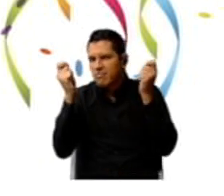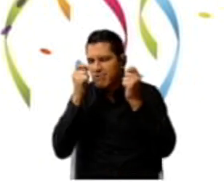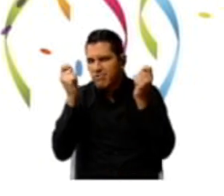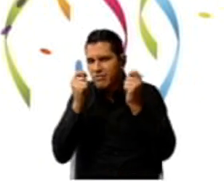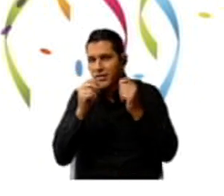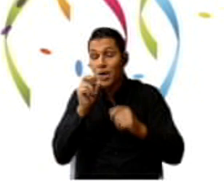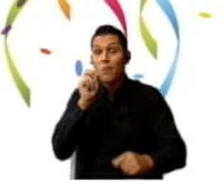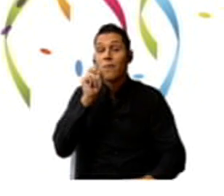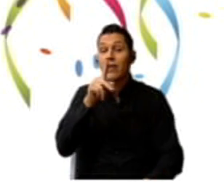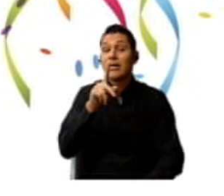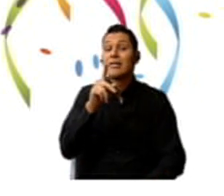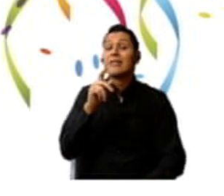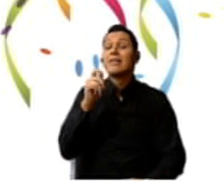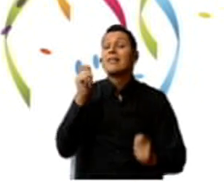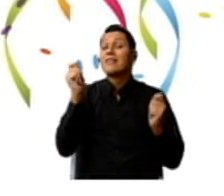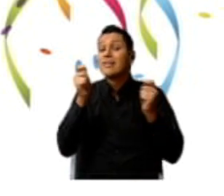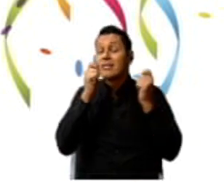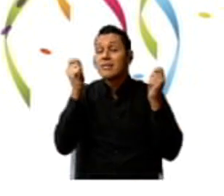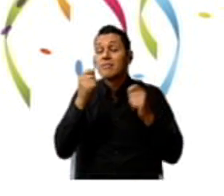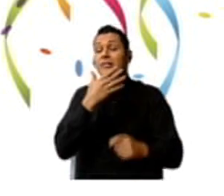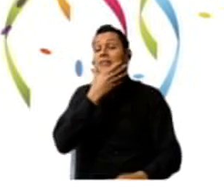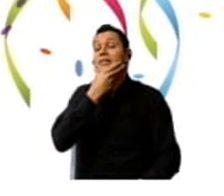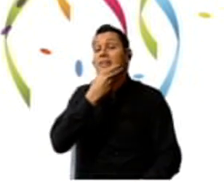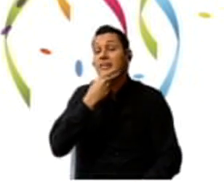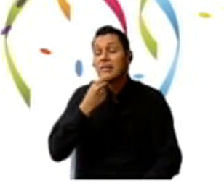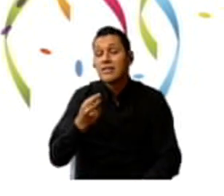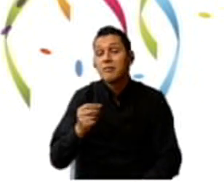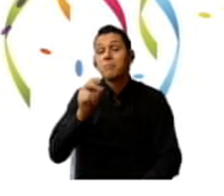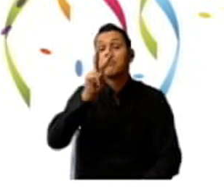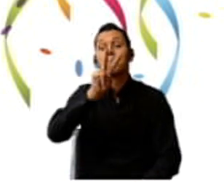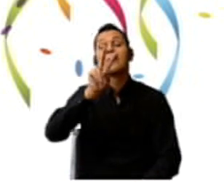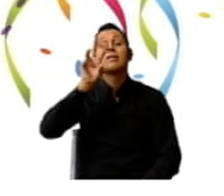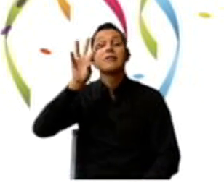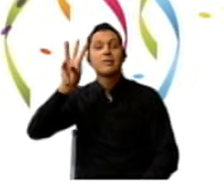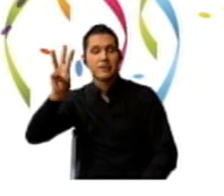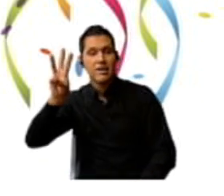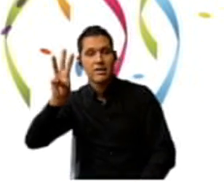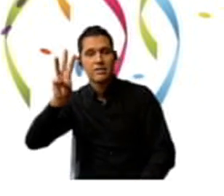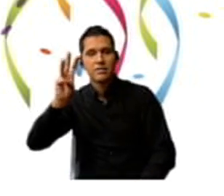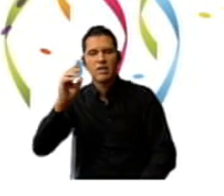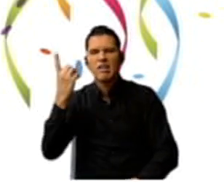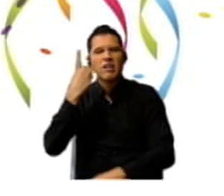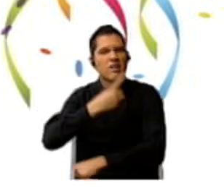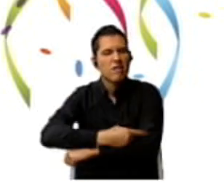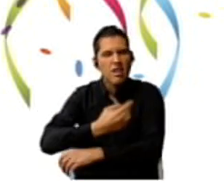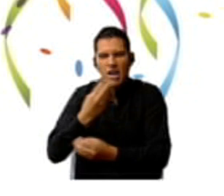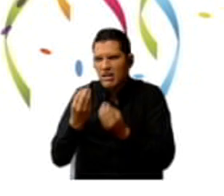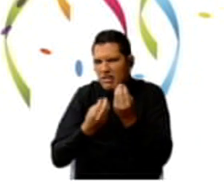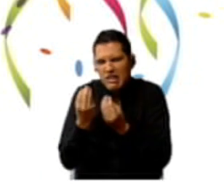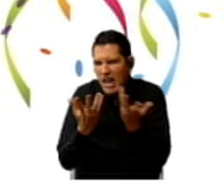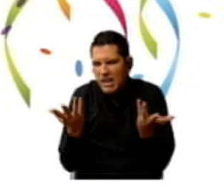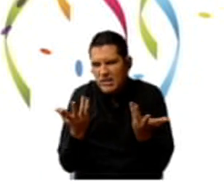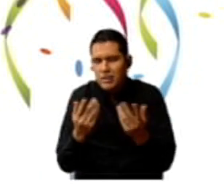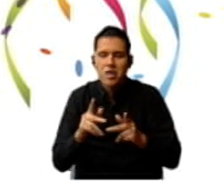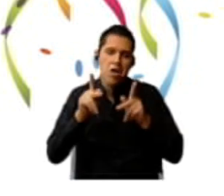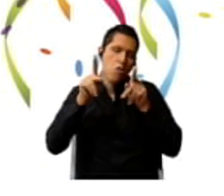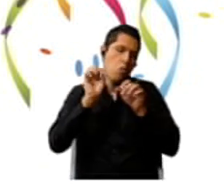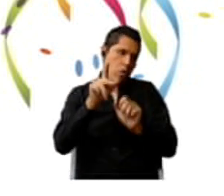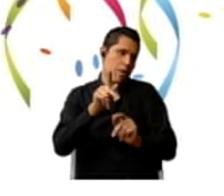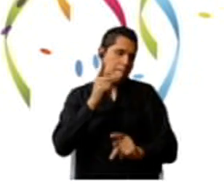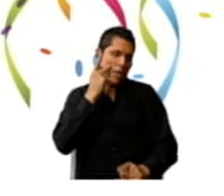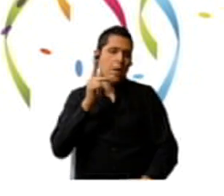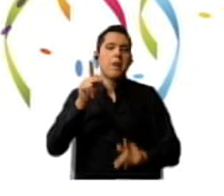is celebrated on December the 26th. And what do? Well, people thank for